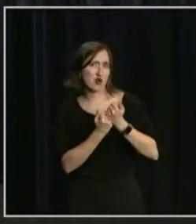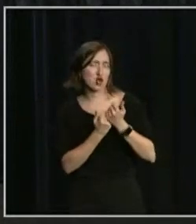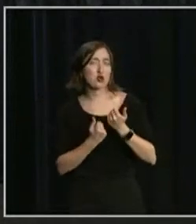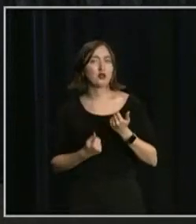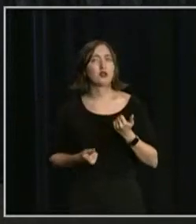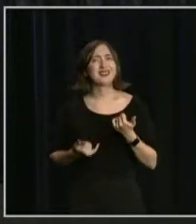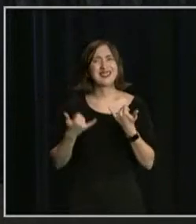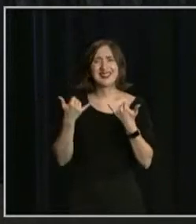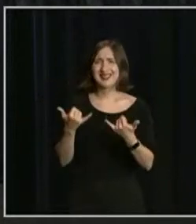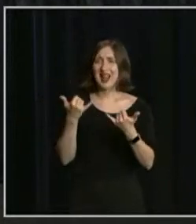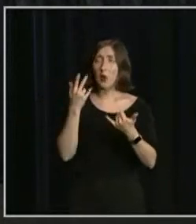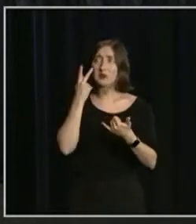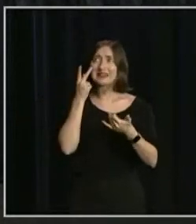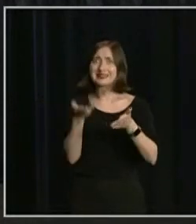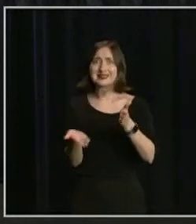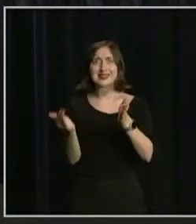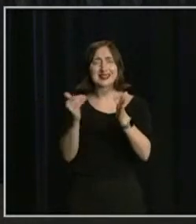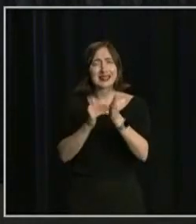to,